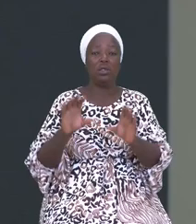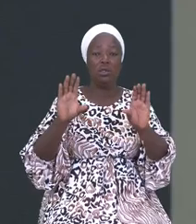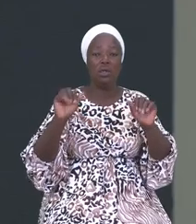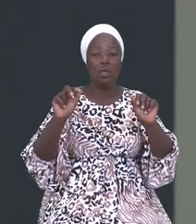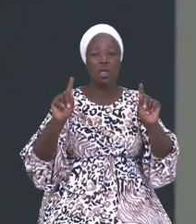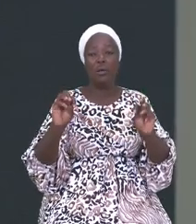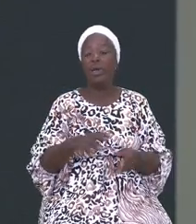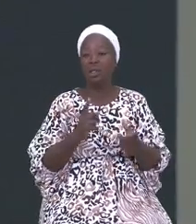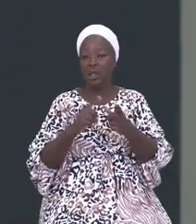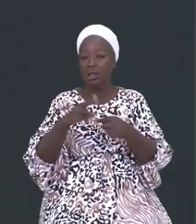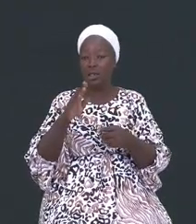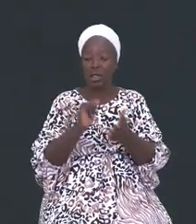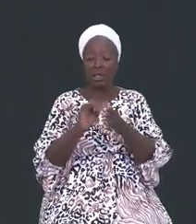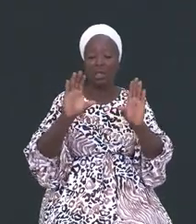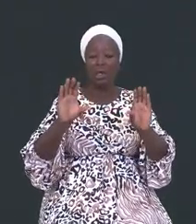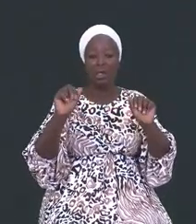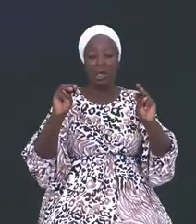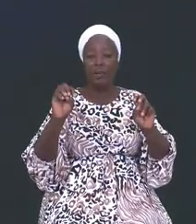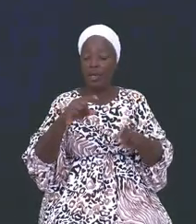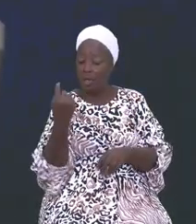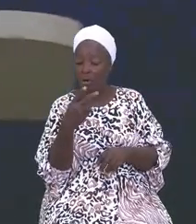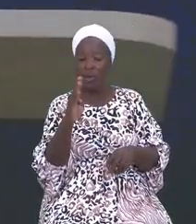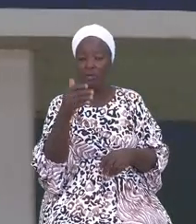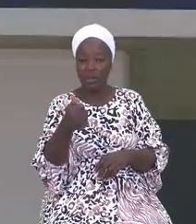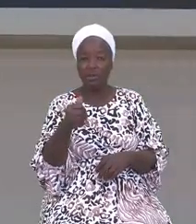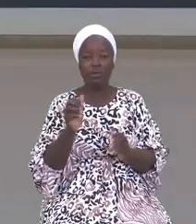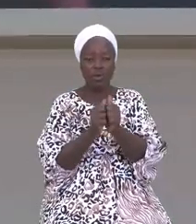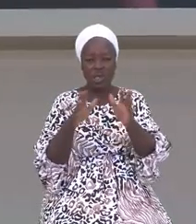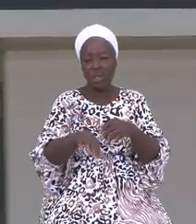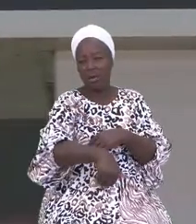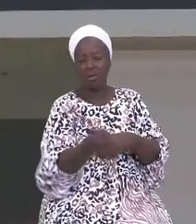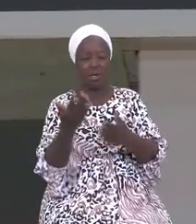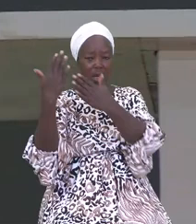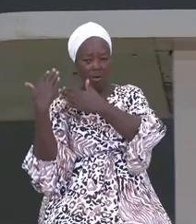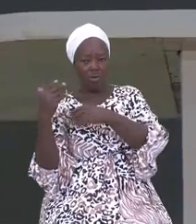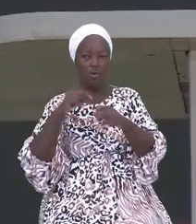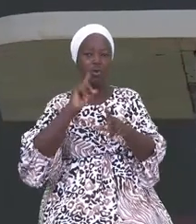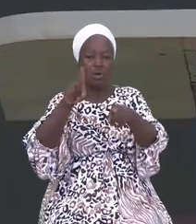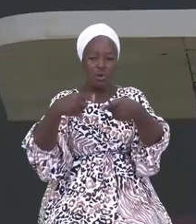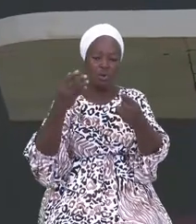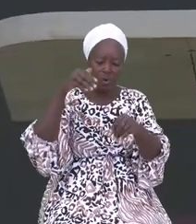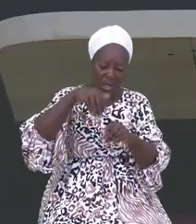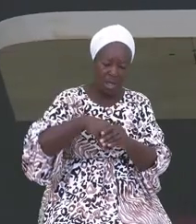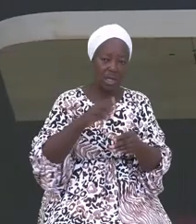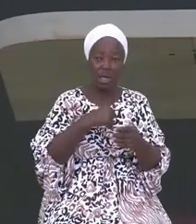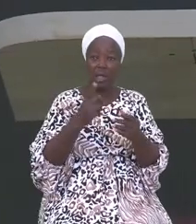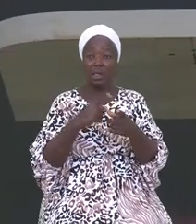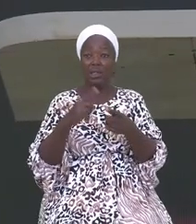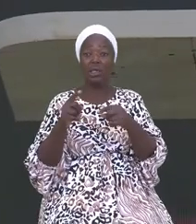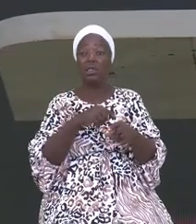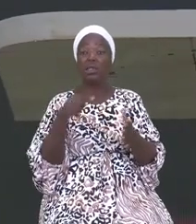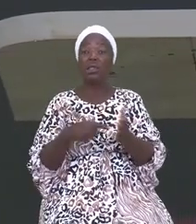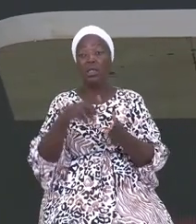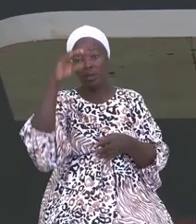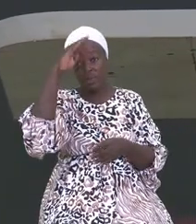by itself without the extra load will go in. And this man